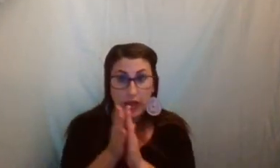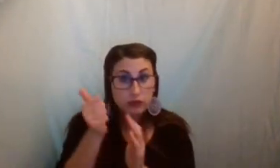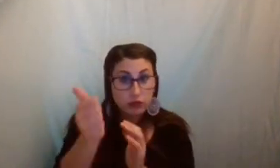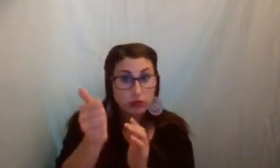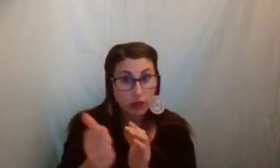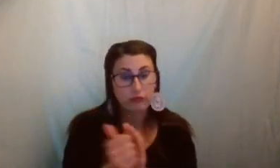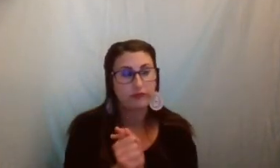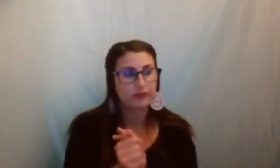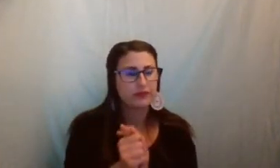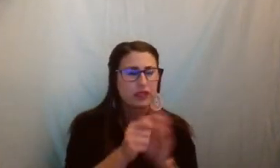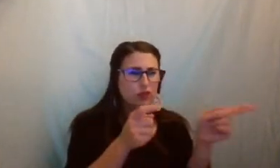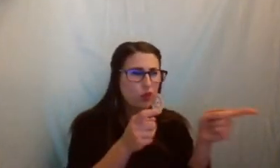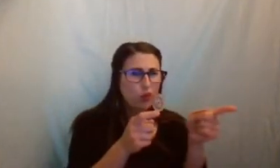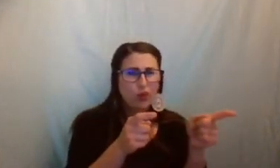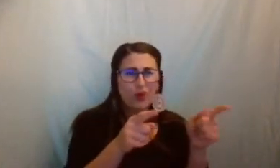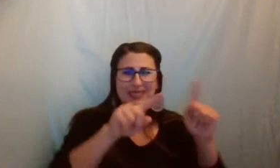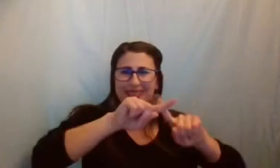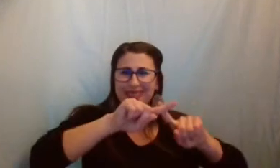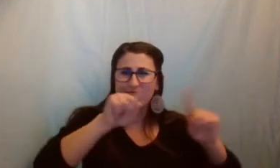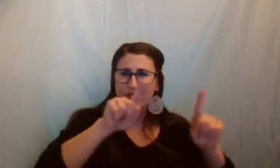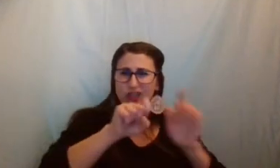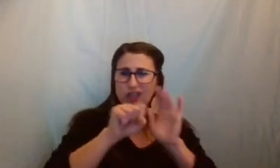Okay. Same sign or different?